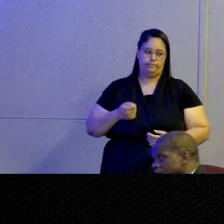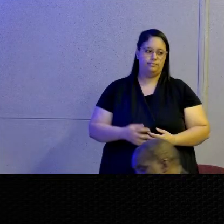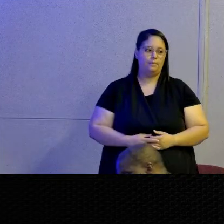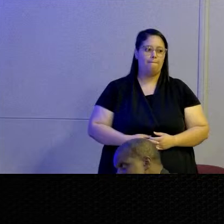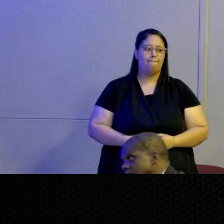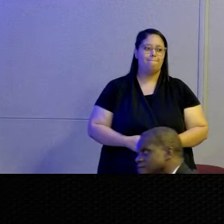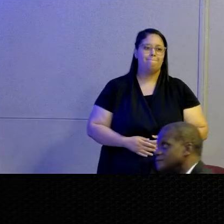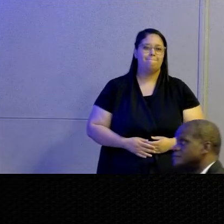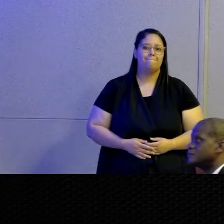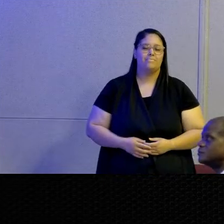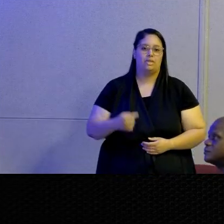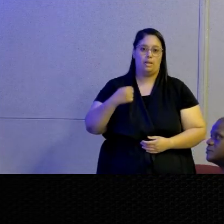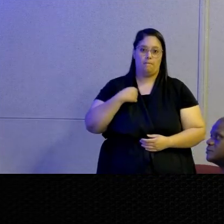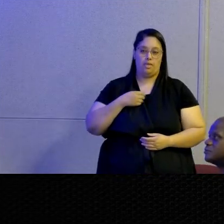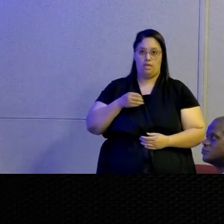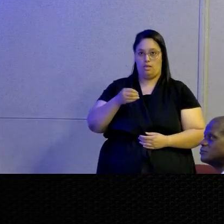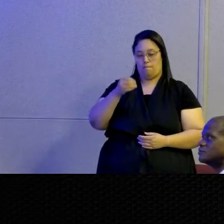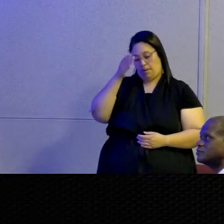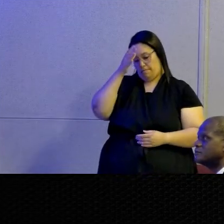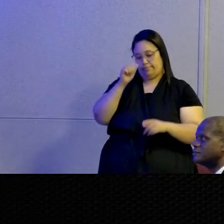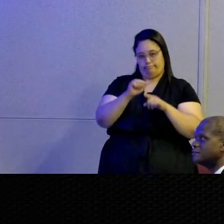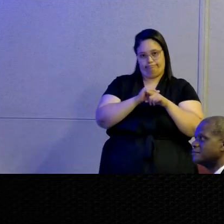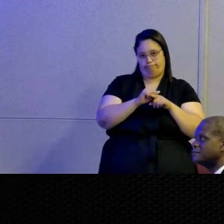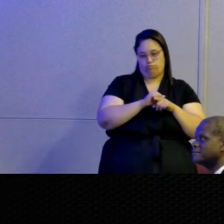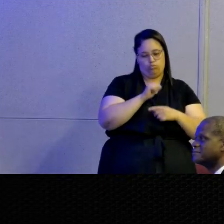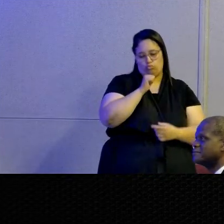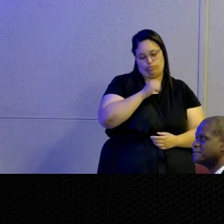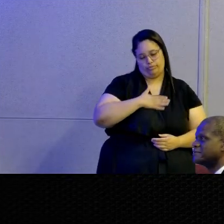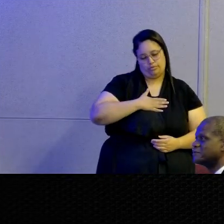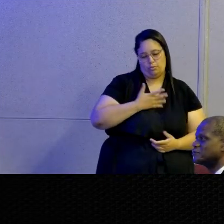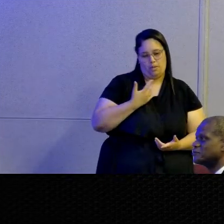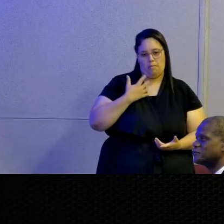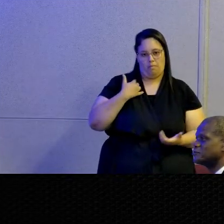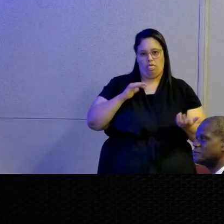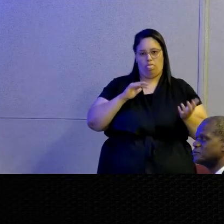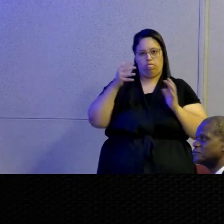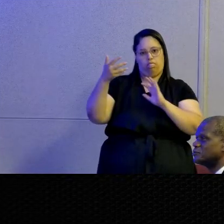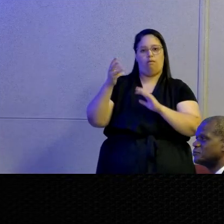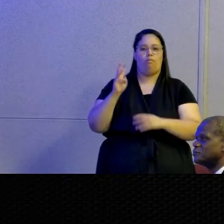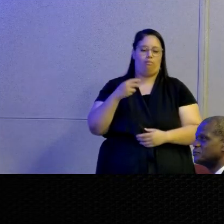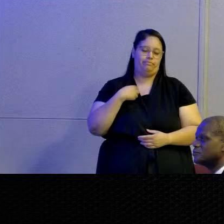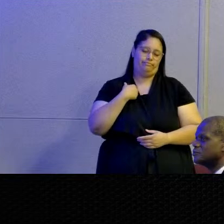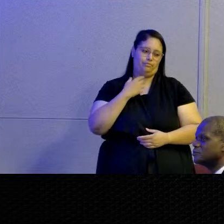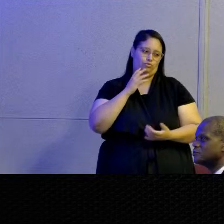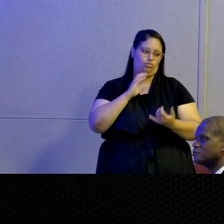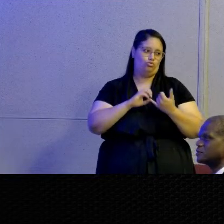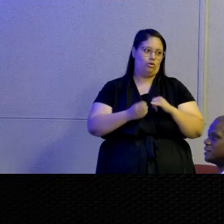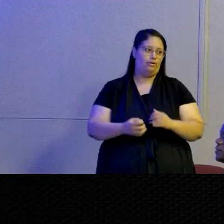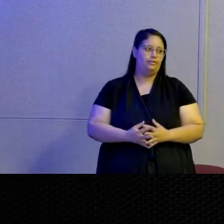So I'm not an experimentalist, so I might mess up, but I will try.